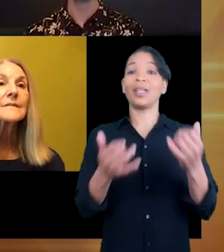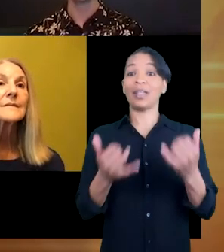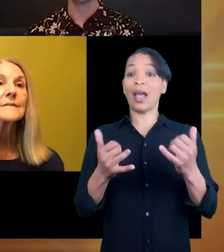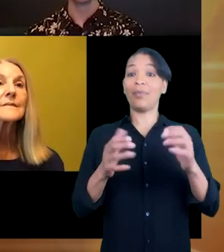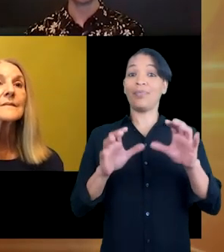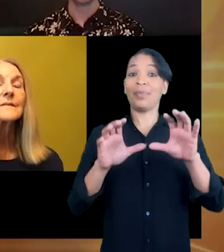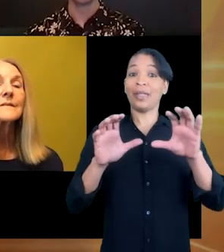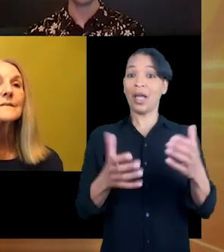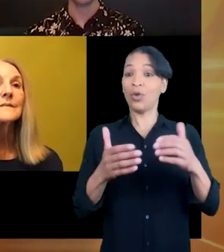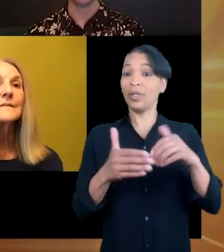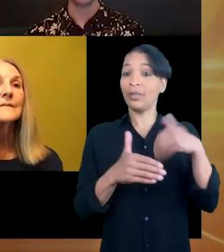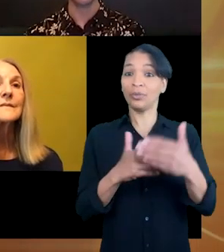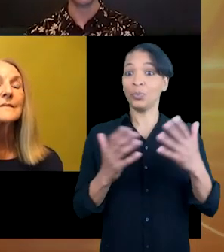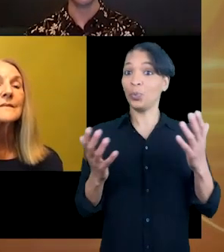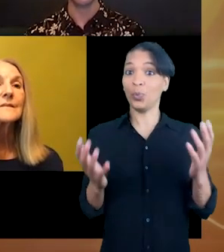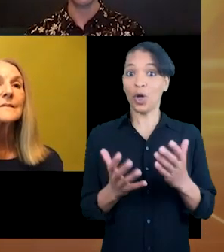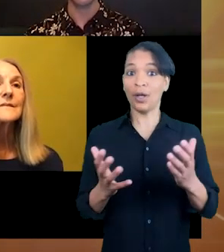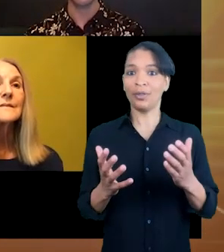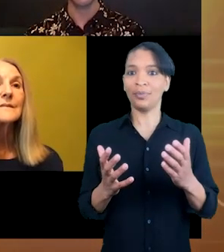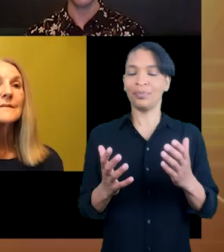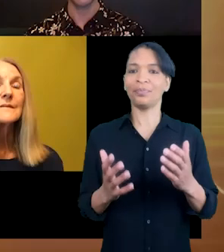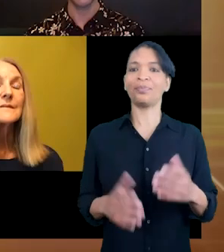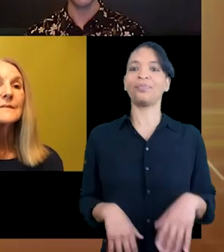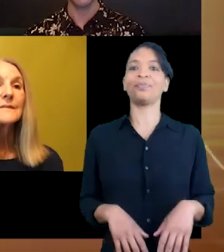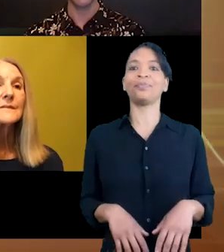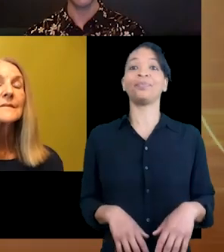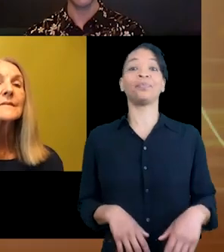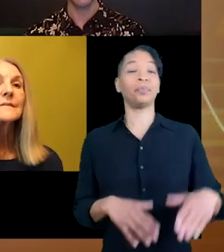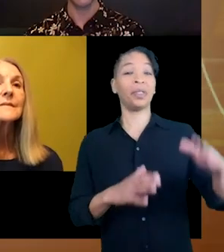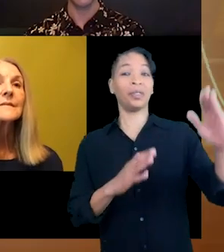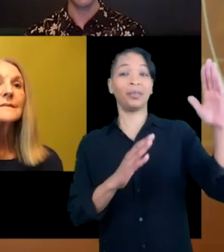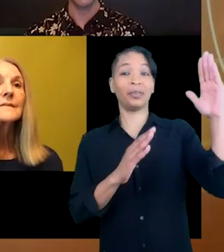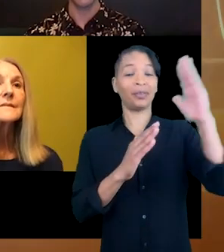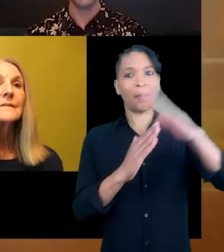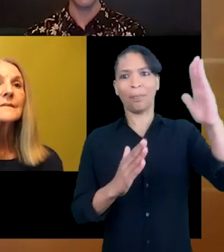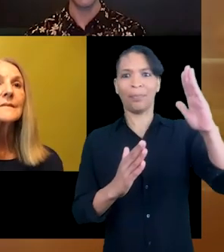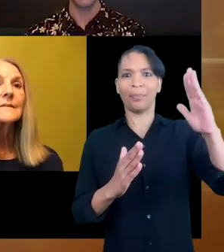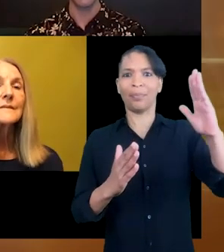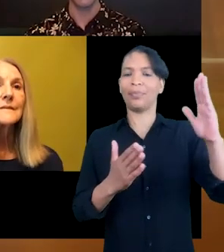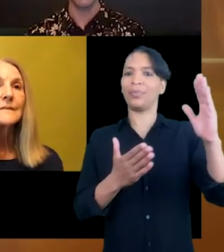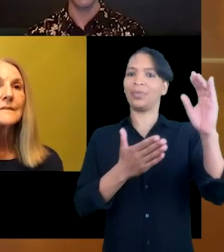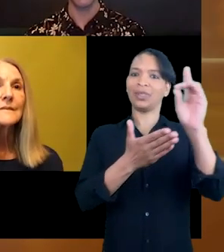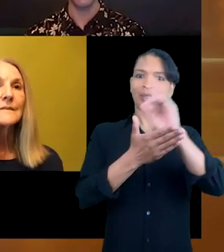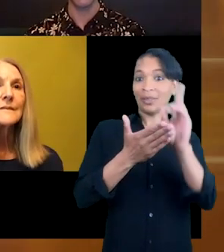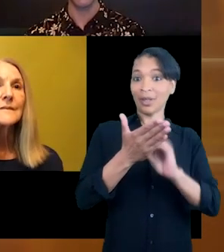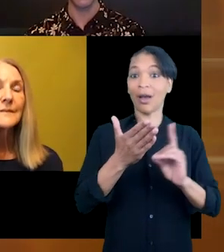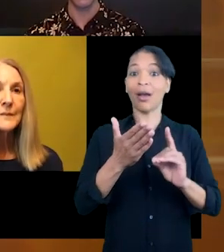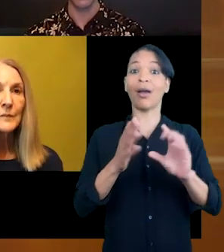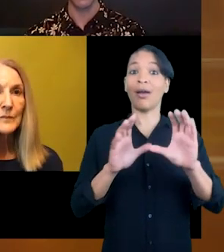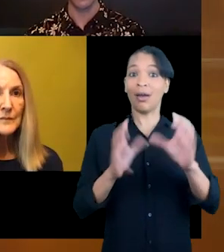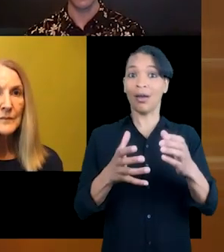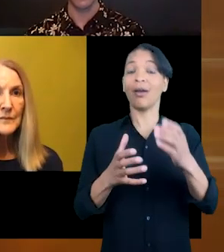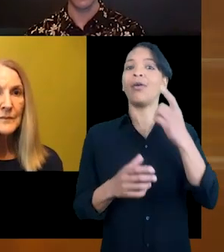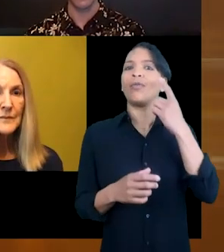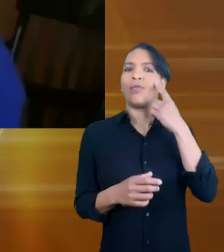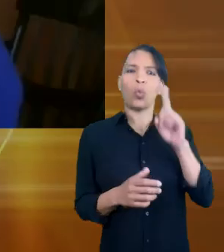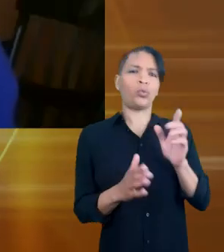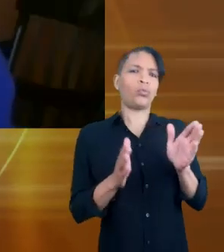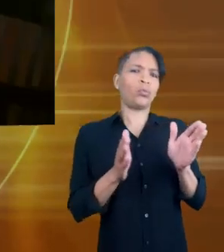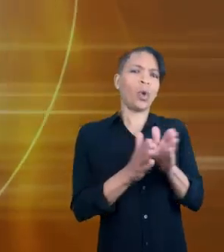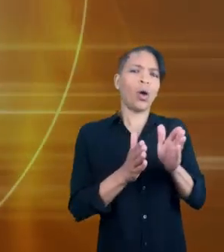The nominees for the Elliot Norton Award for Outstanding Design, Small or Fringe Theater